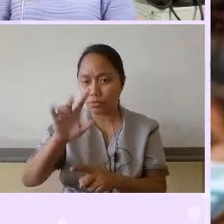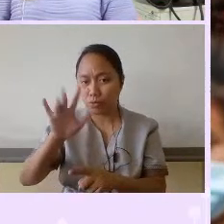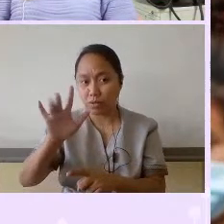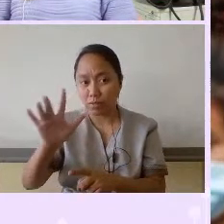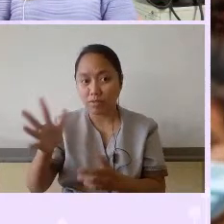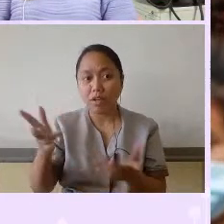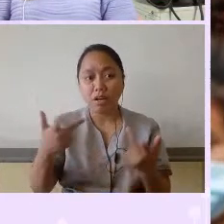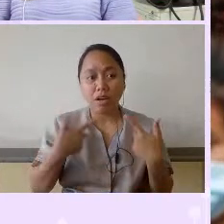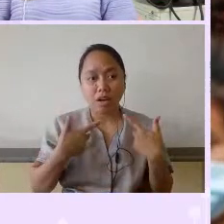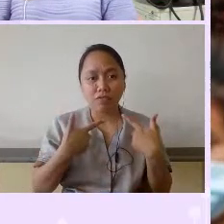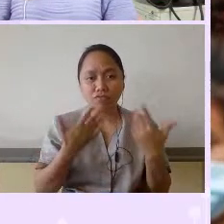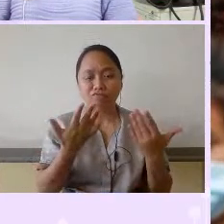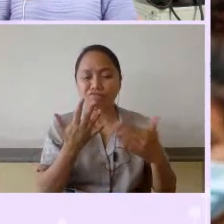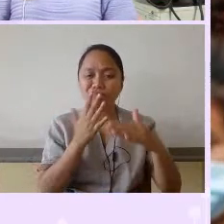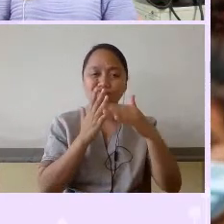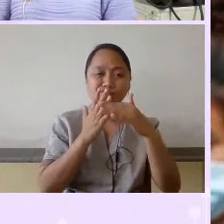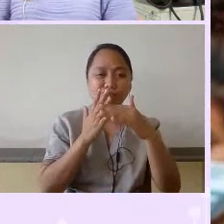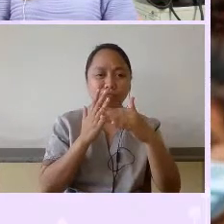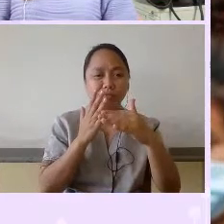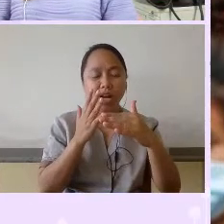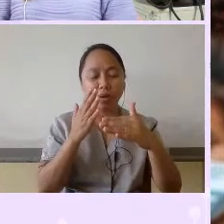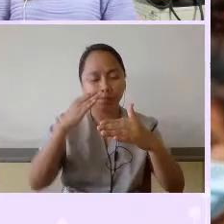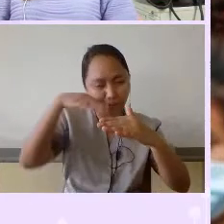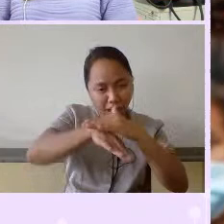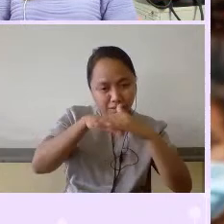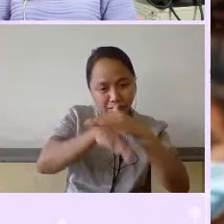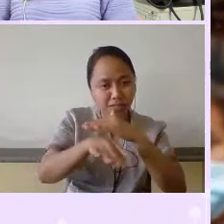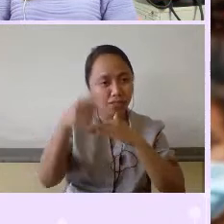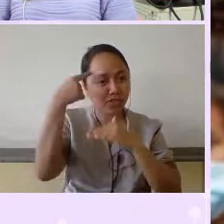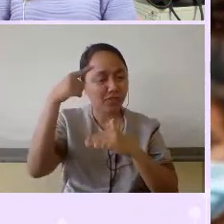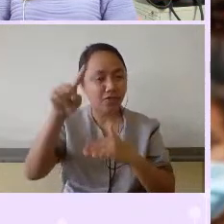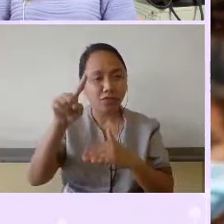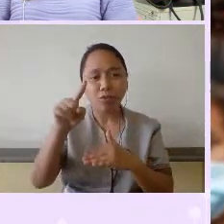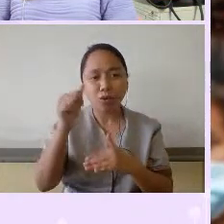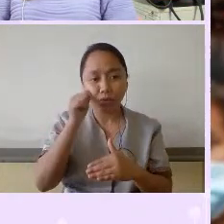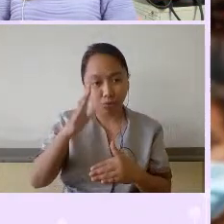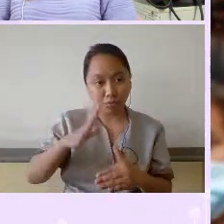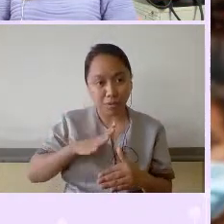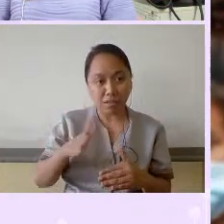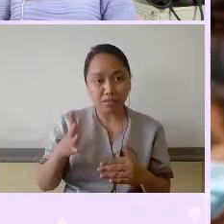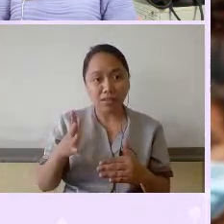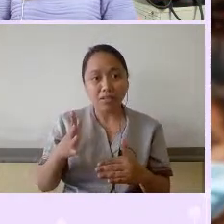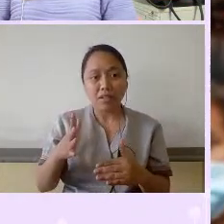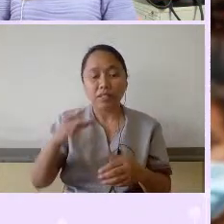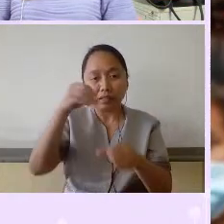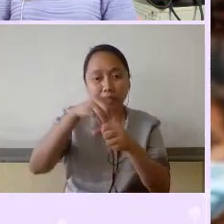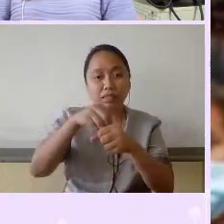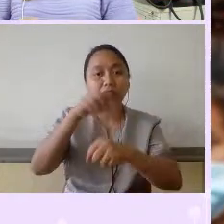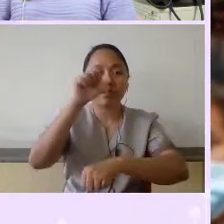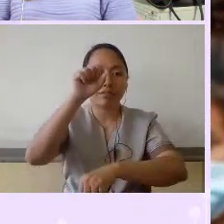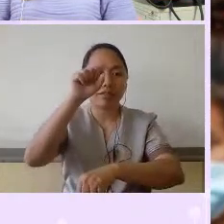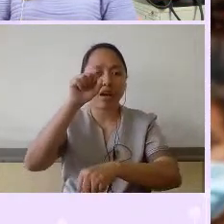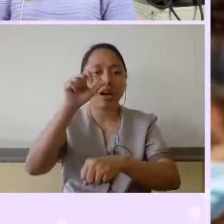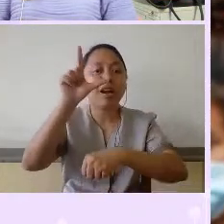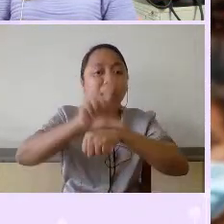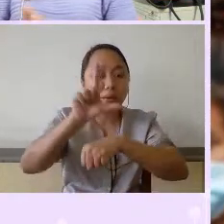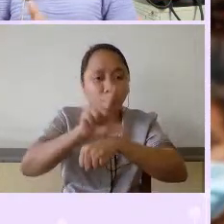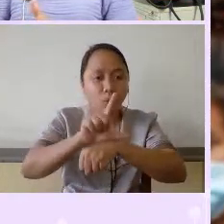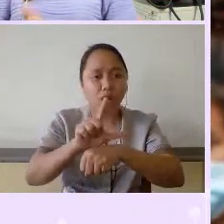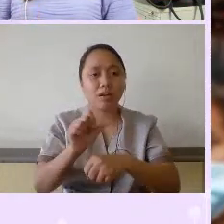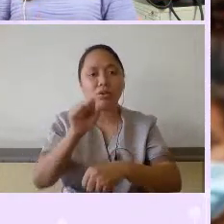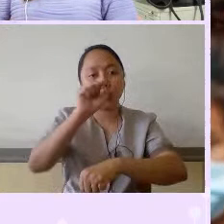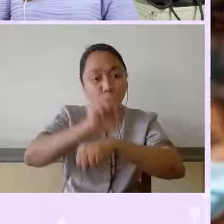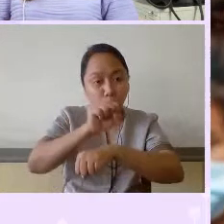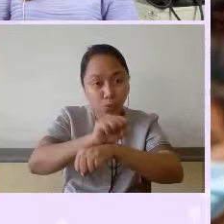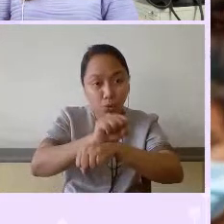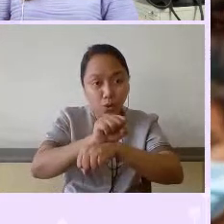labor market intelligence and signals that are responsive to the needs of the labor market and the future workforce. We